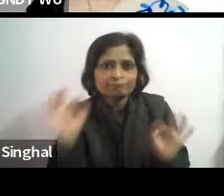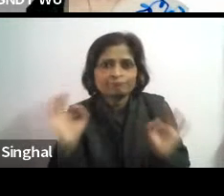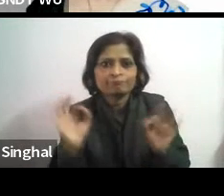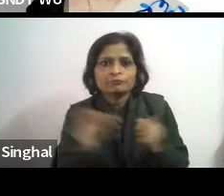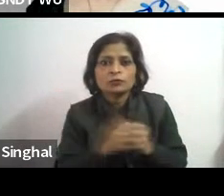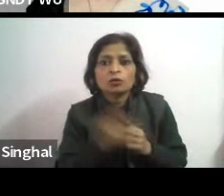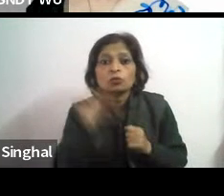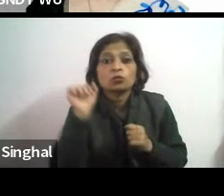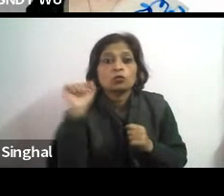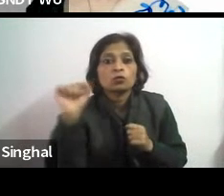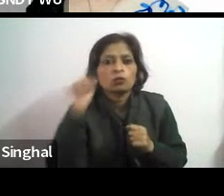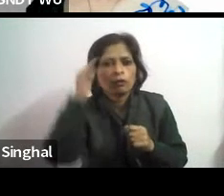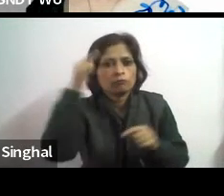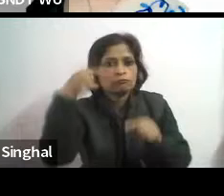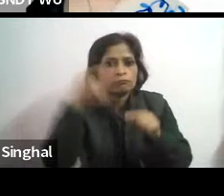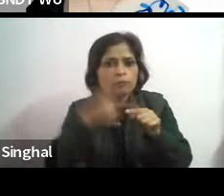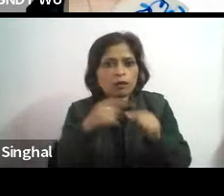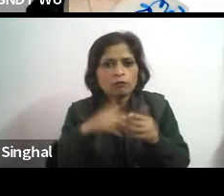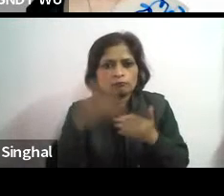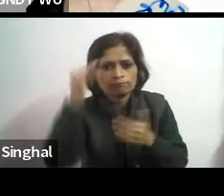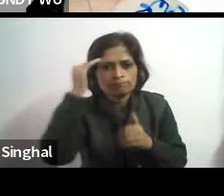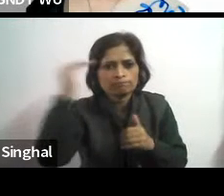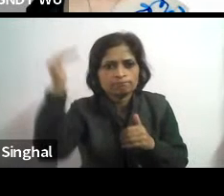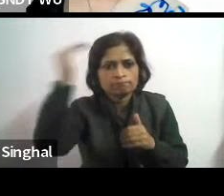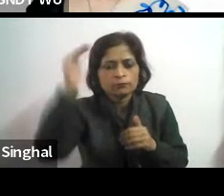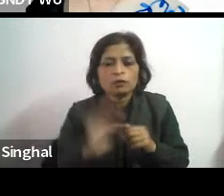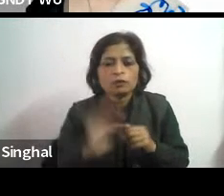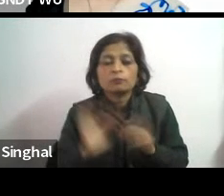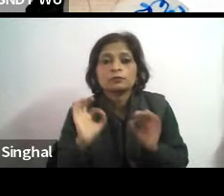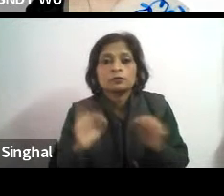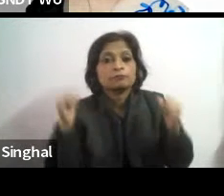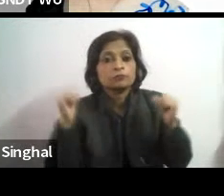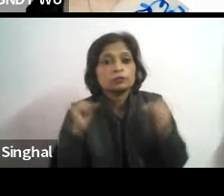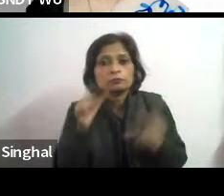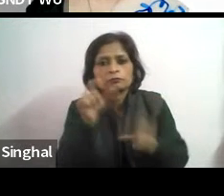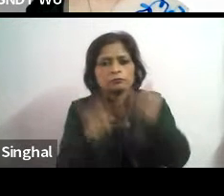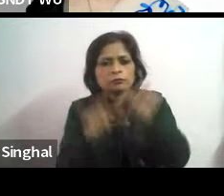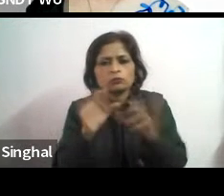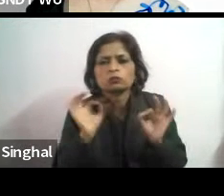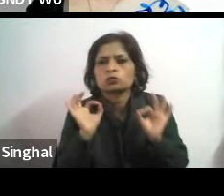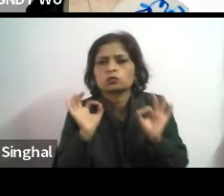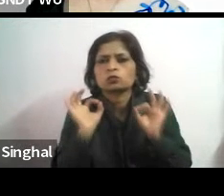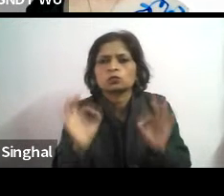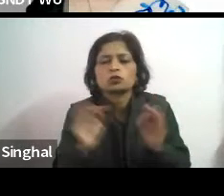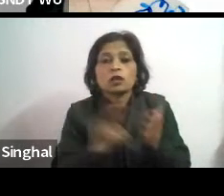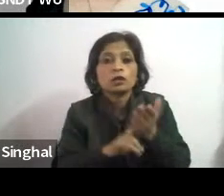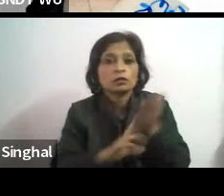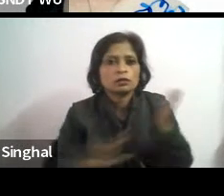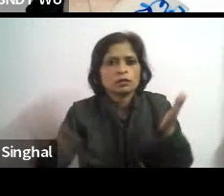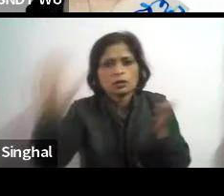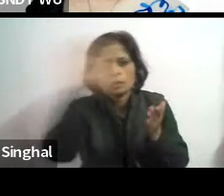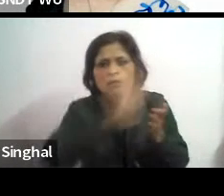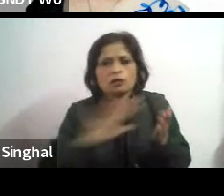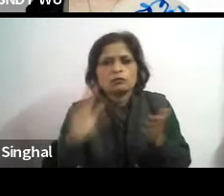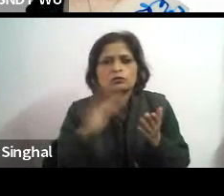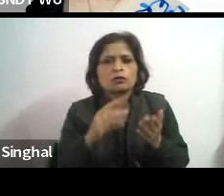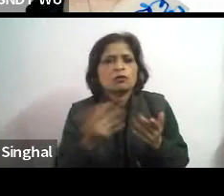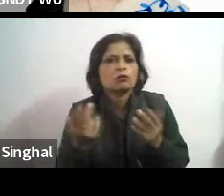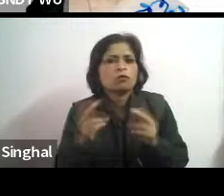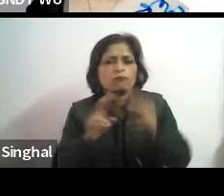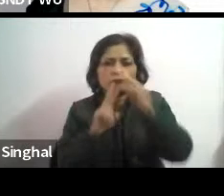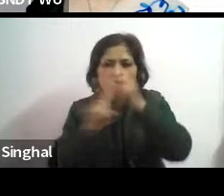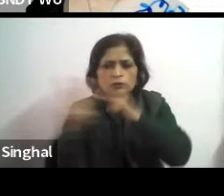scholarly presence, we have wonderful chairpersons who have contributed to the national scenario